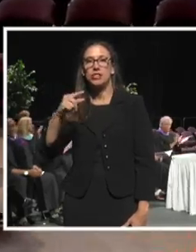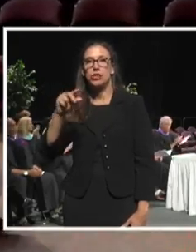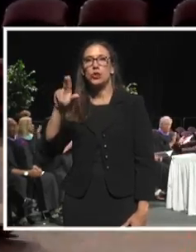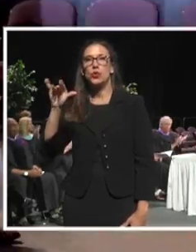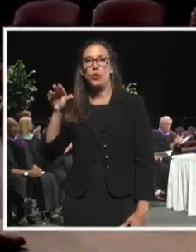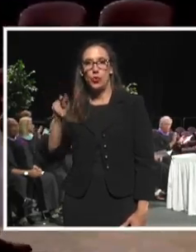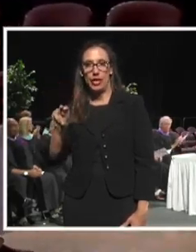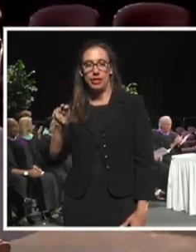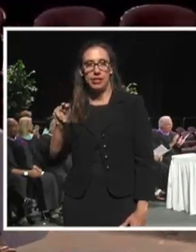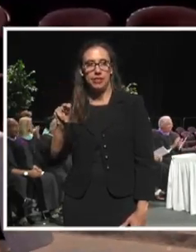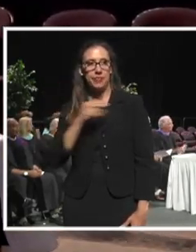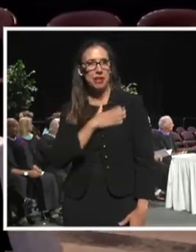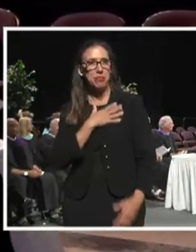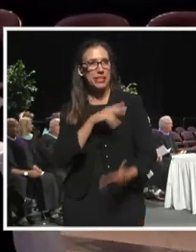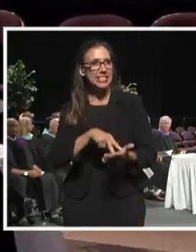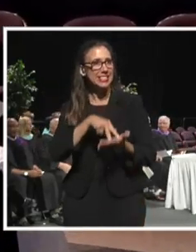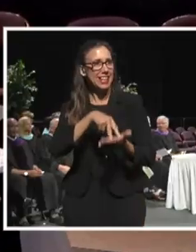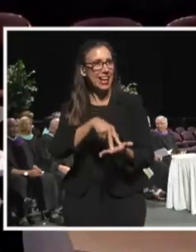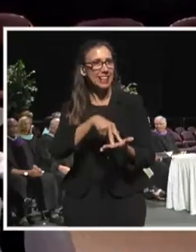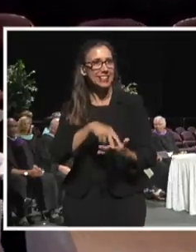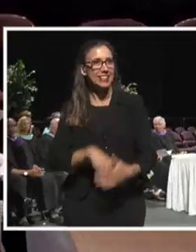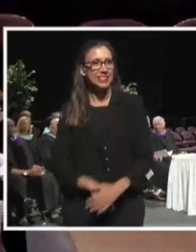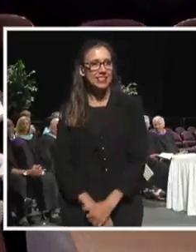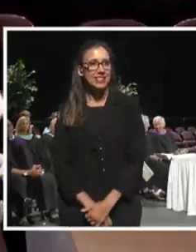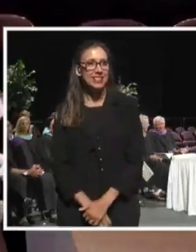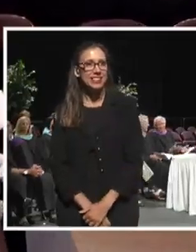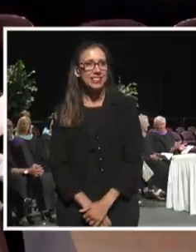Kevin and Tracy Nguyen, please stand.